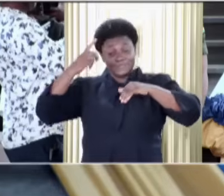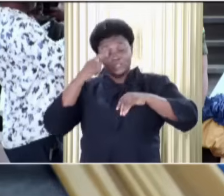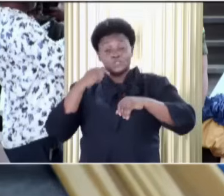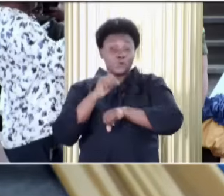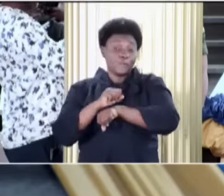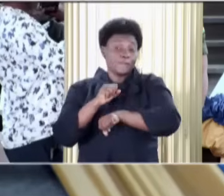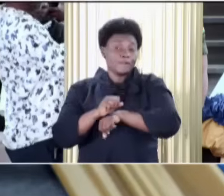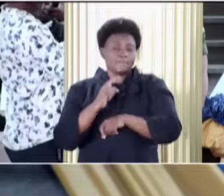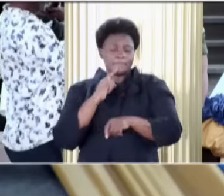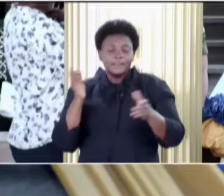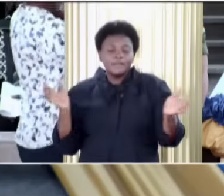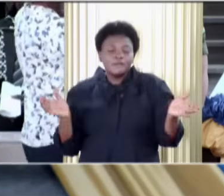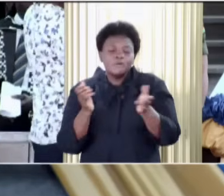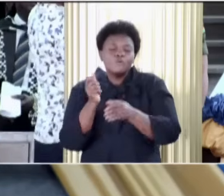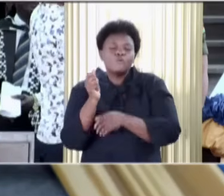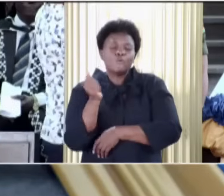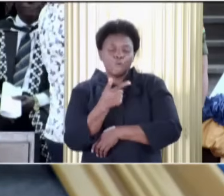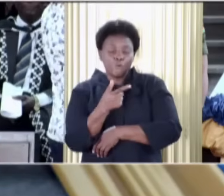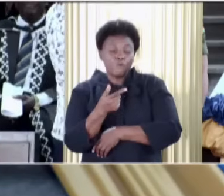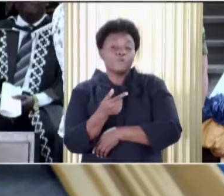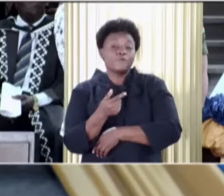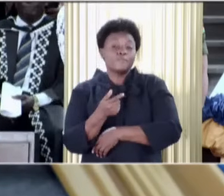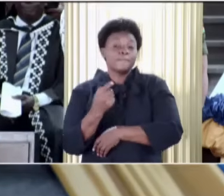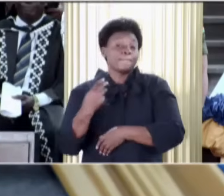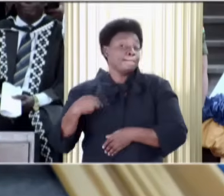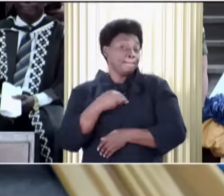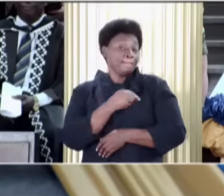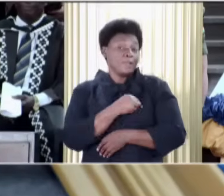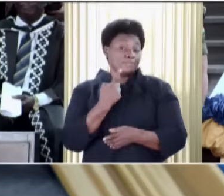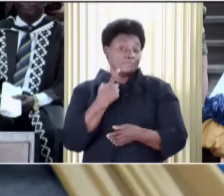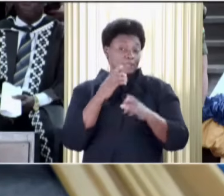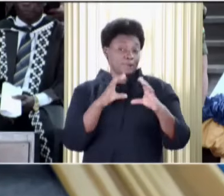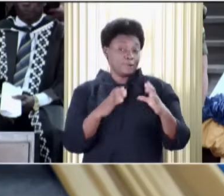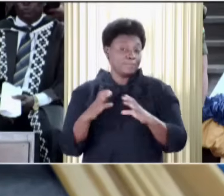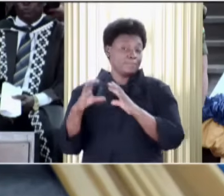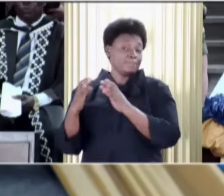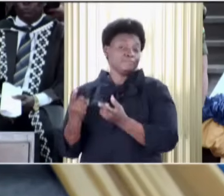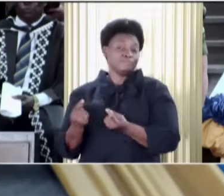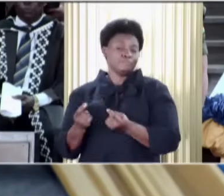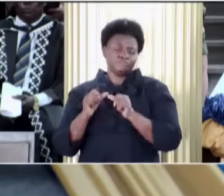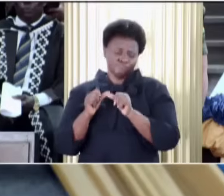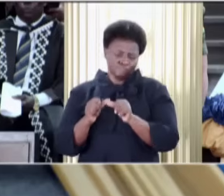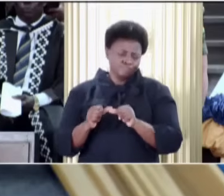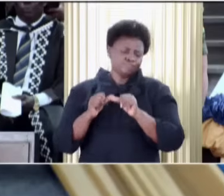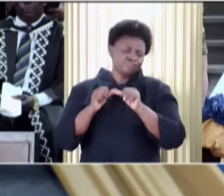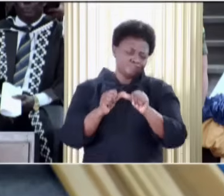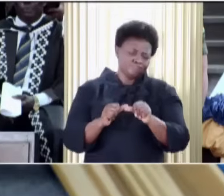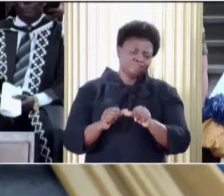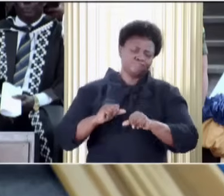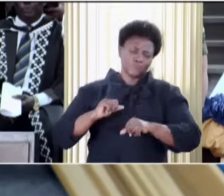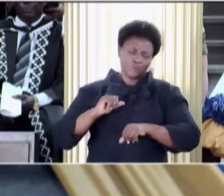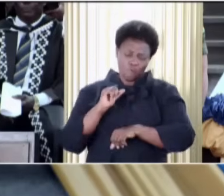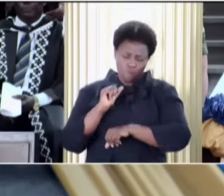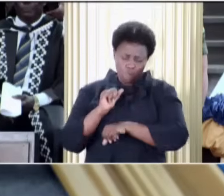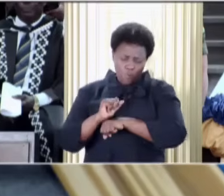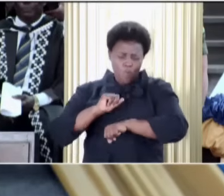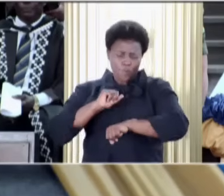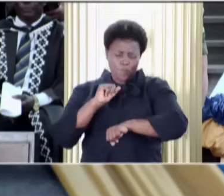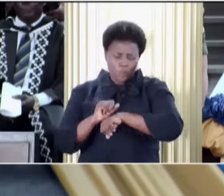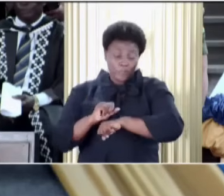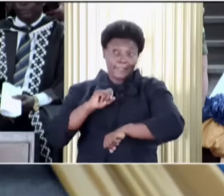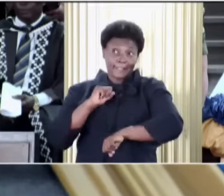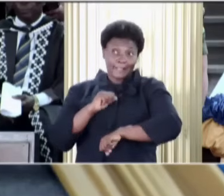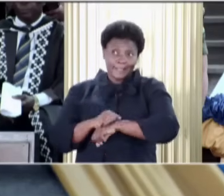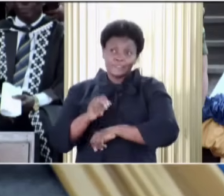I encourage all of us as members of our community to continue to work hard to keep the flag of